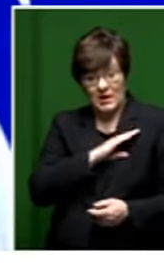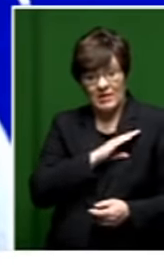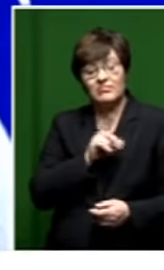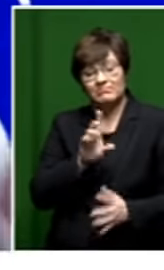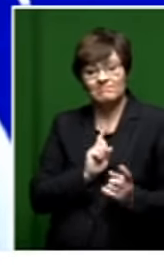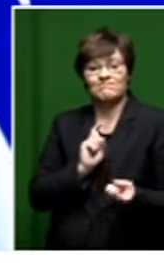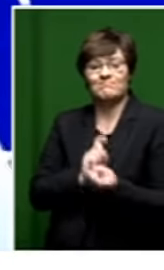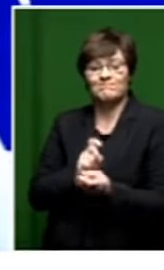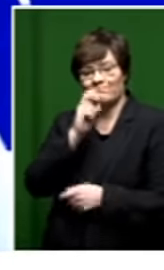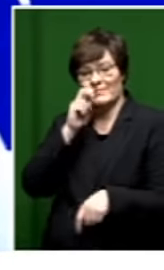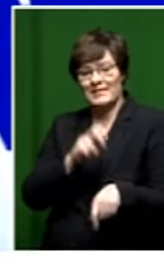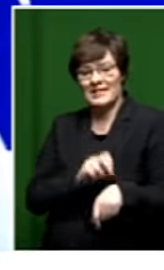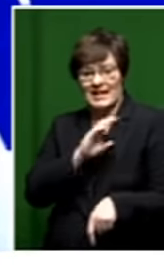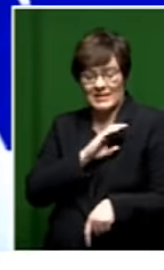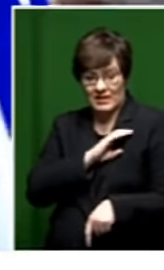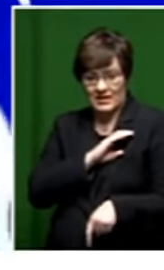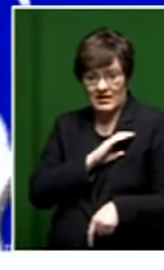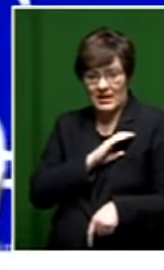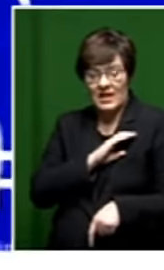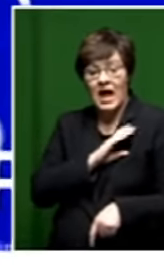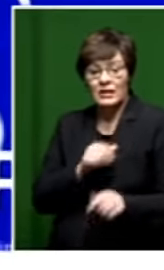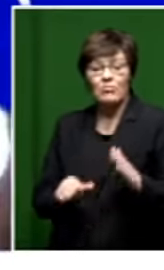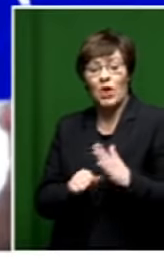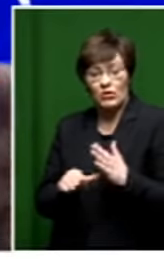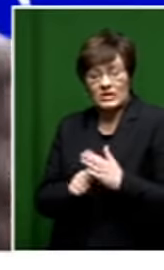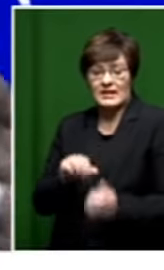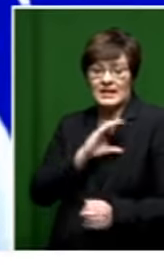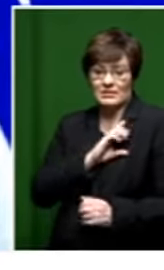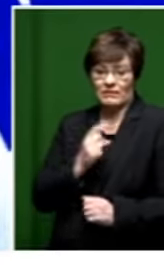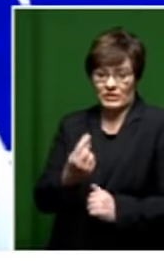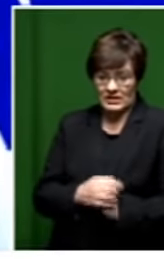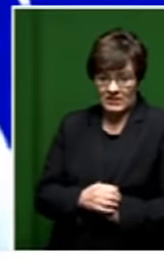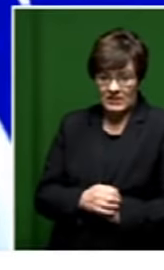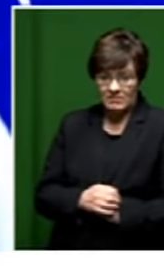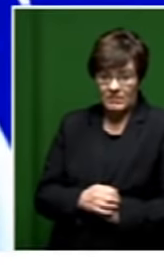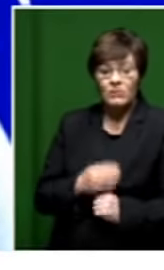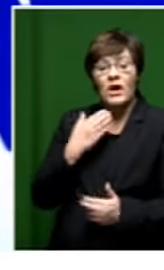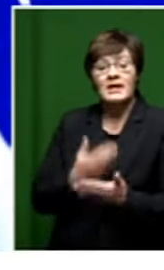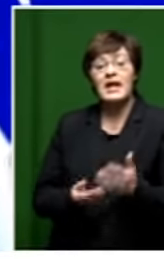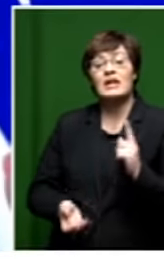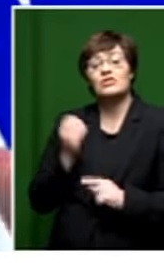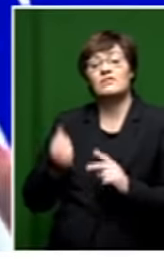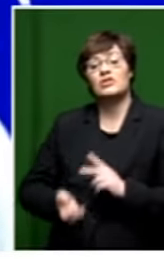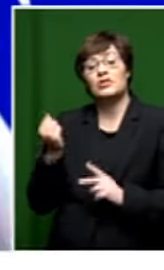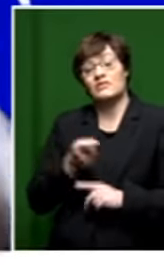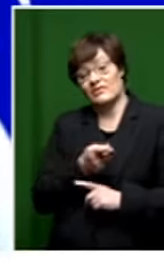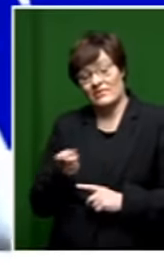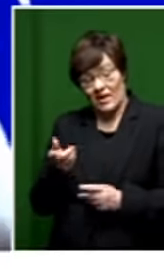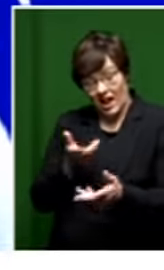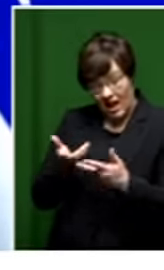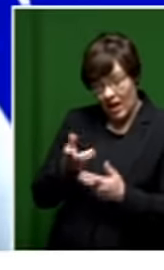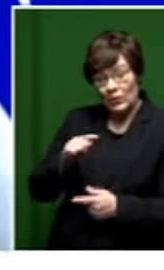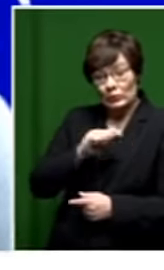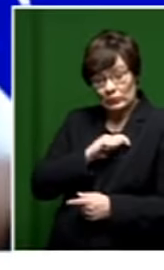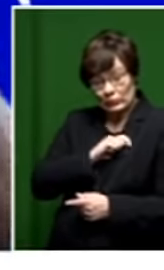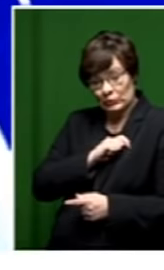do meet the needs of the customer, and you prioritize the customer. So if we can achieve through these engagements the